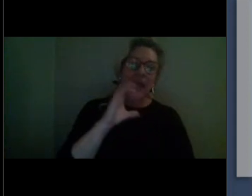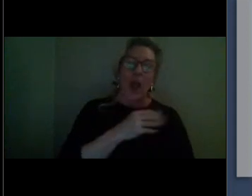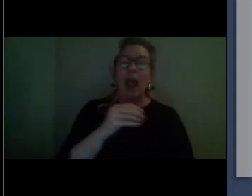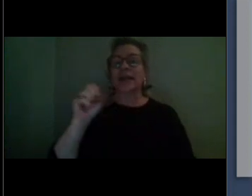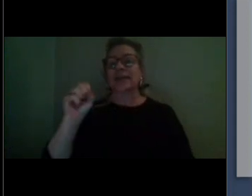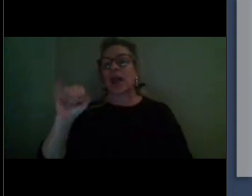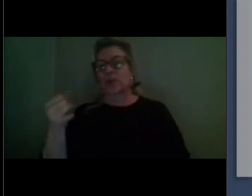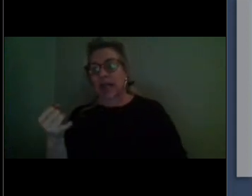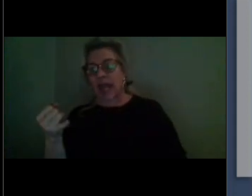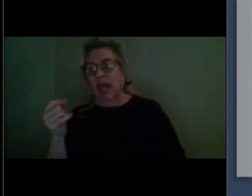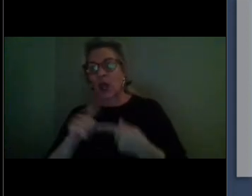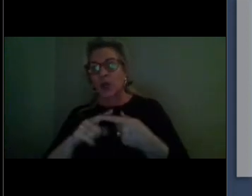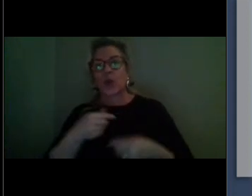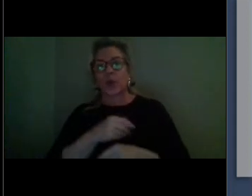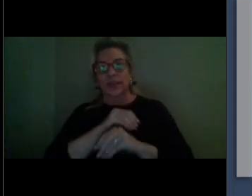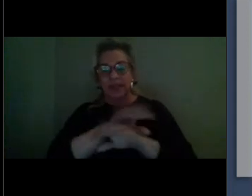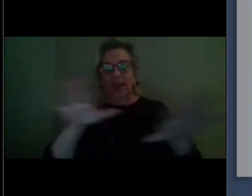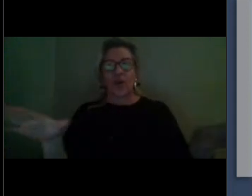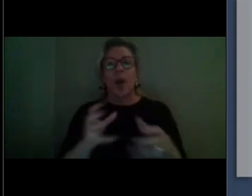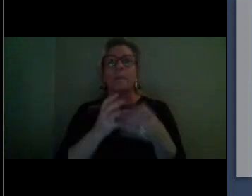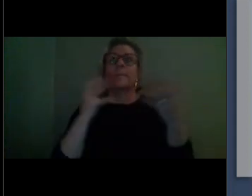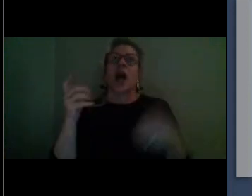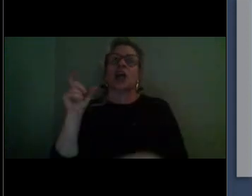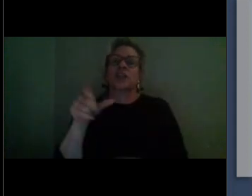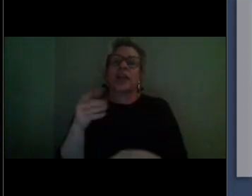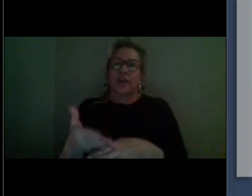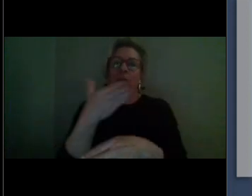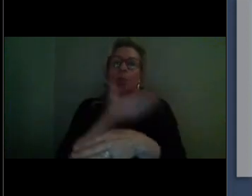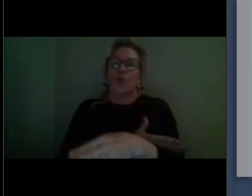Jose, to deliver this much needed improvement.